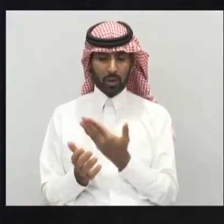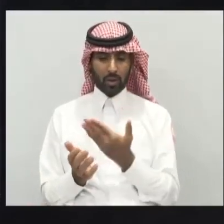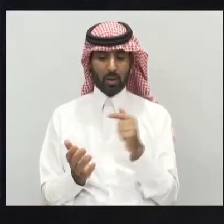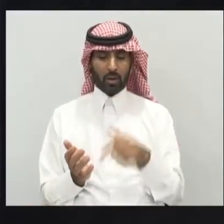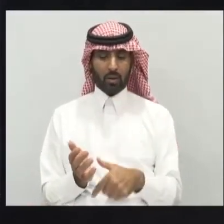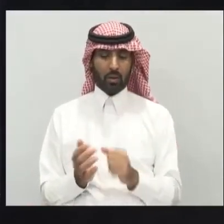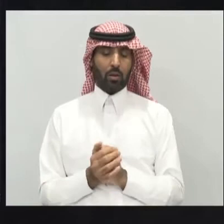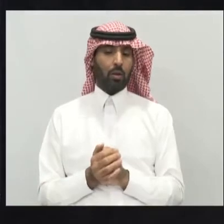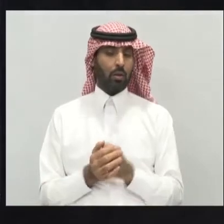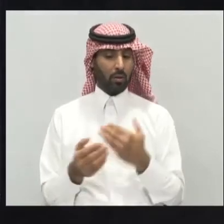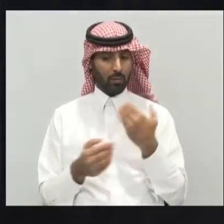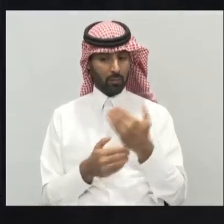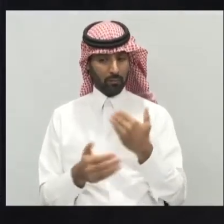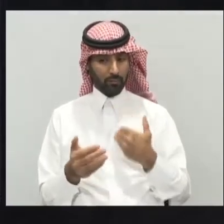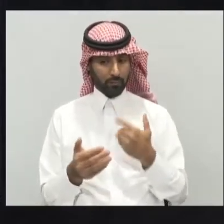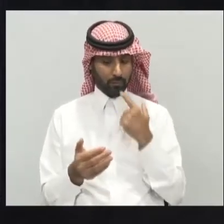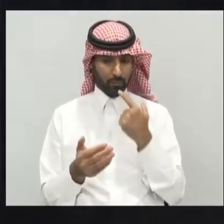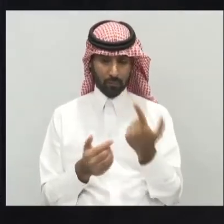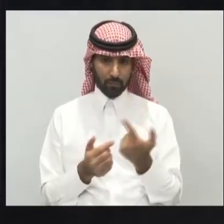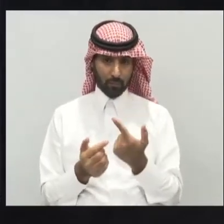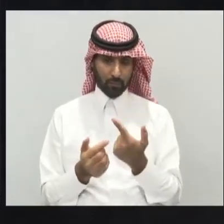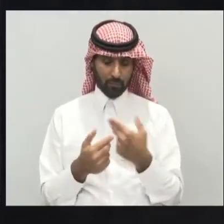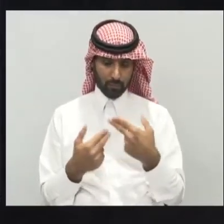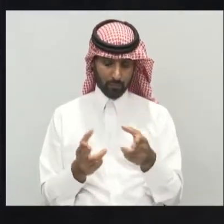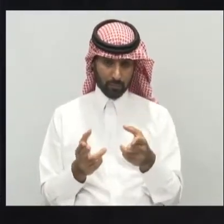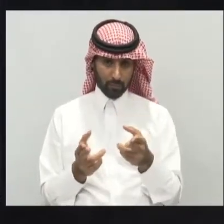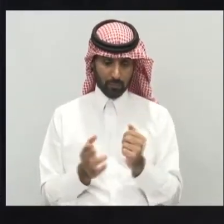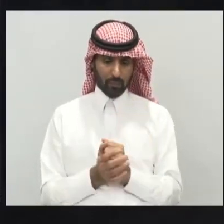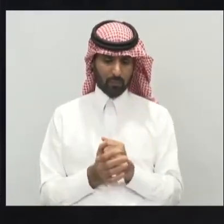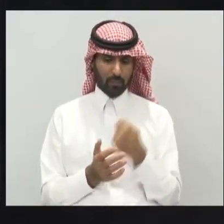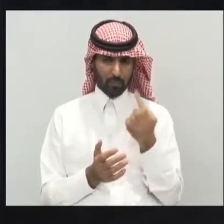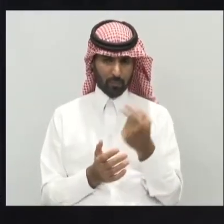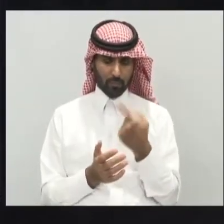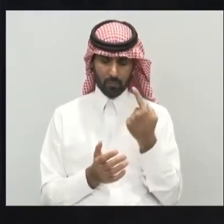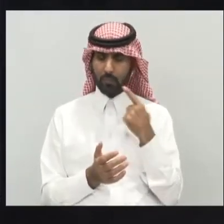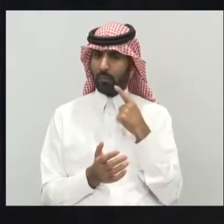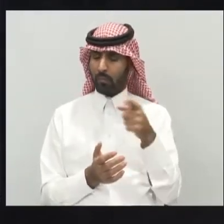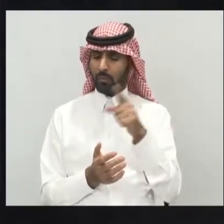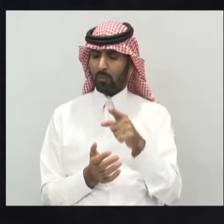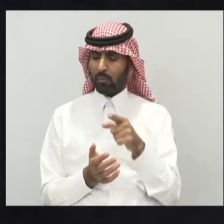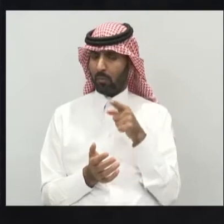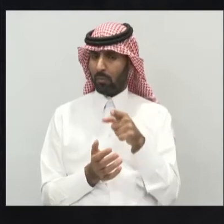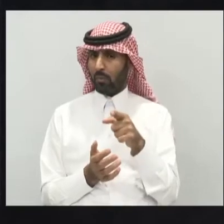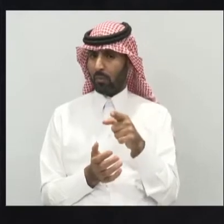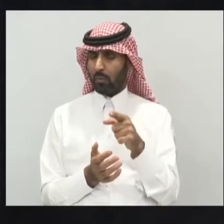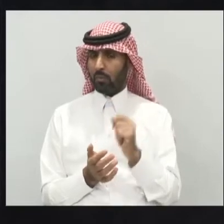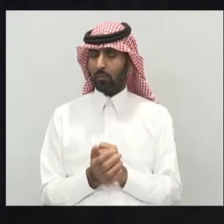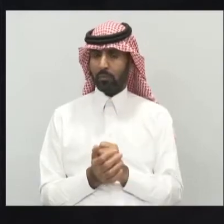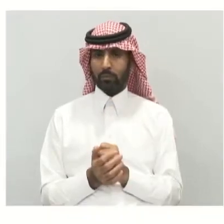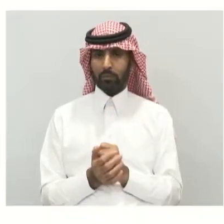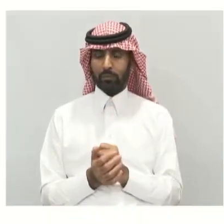Okay? Before we start our lesson, I will ask you this question you can see in front of you